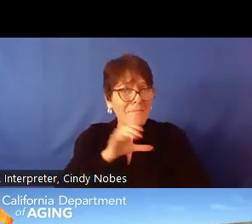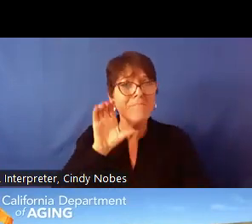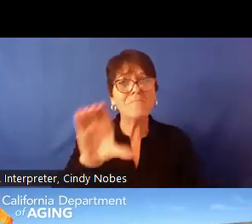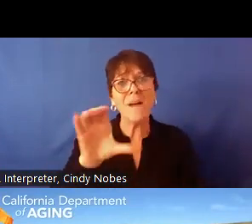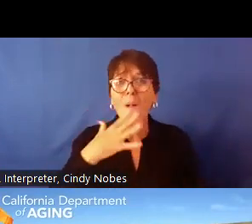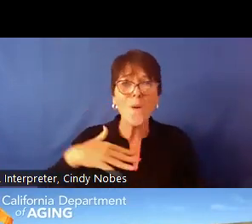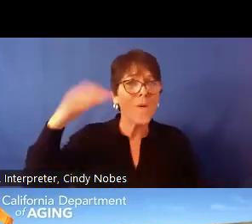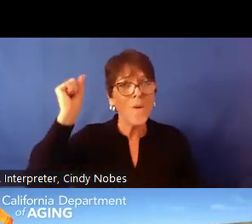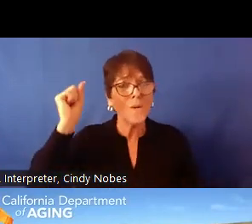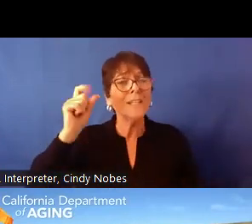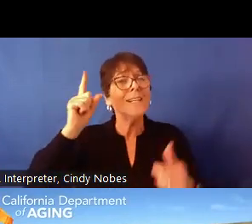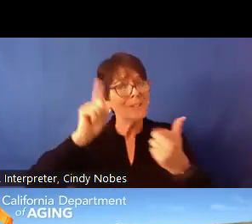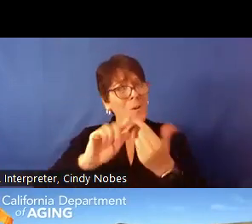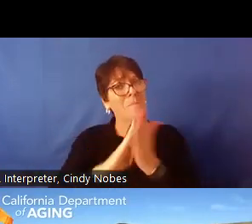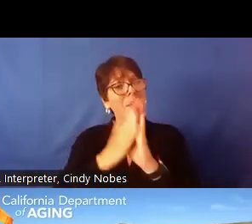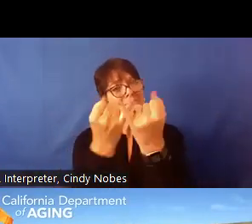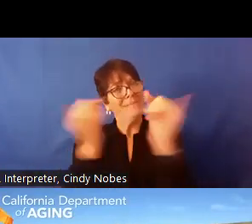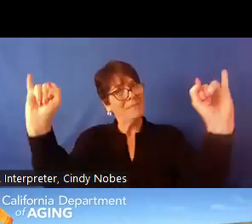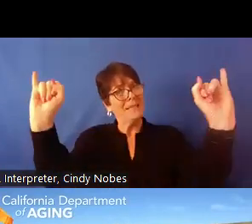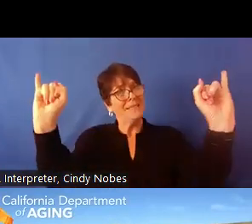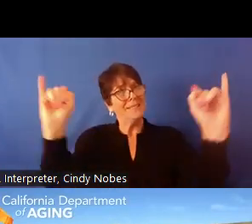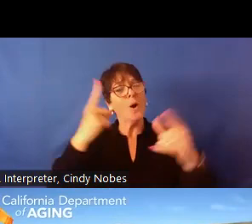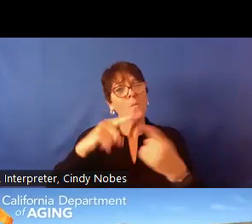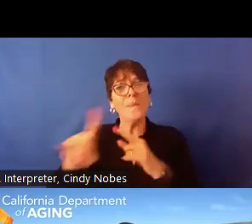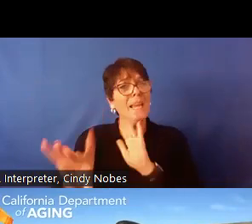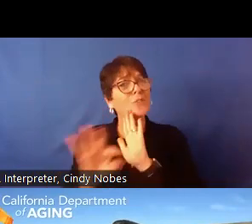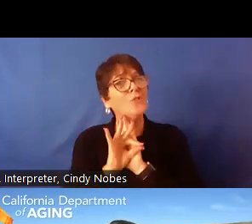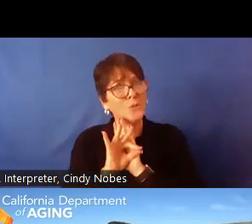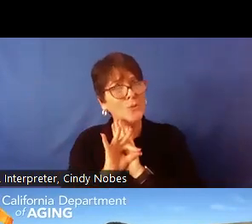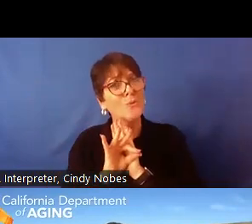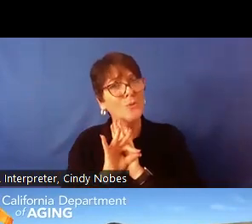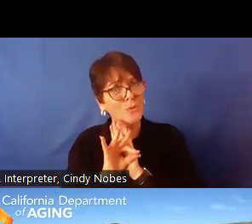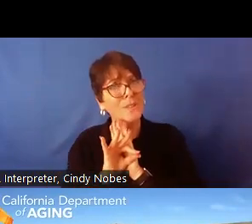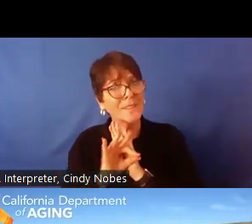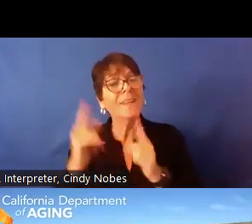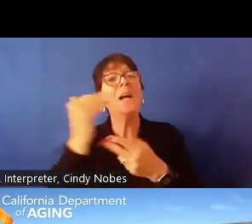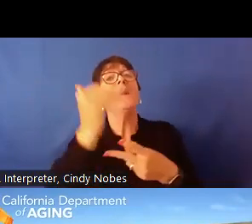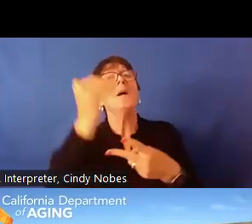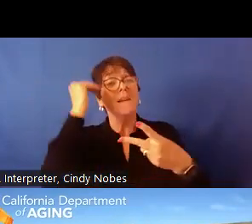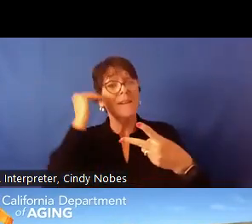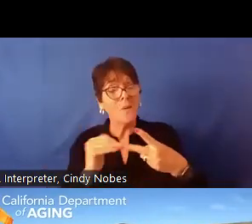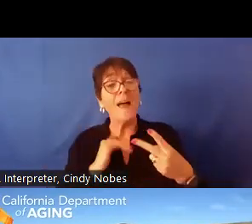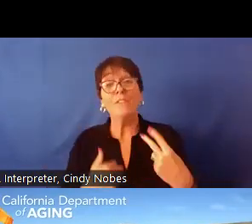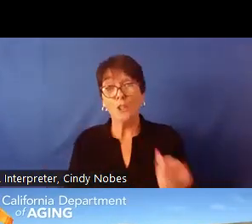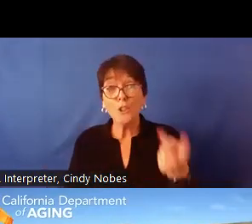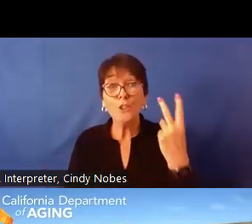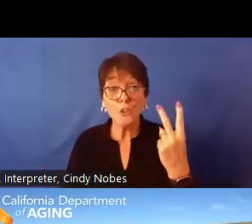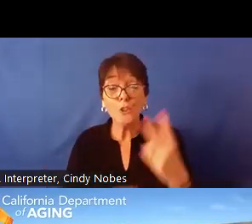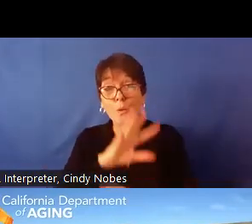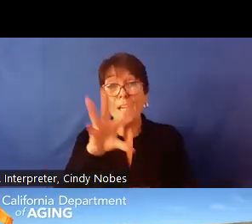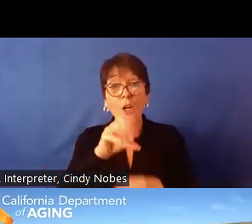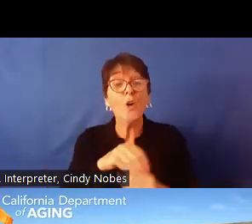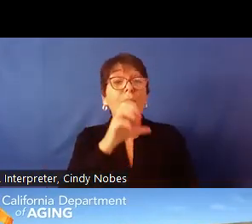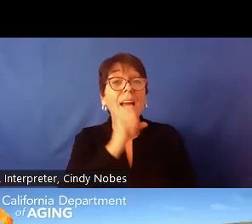to remain independent and age where they choose. And below that, we have 2 inclusive age